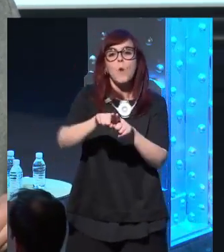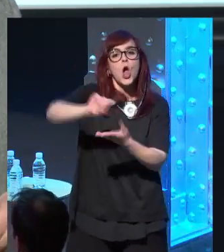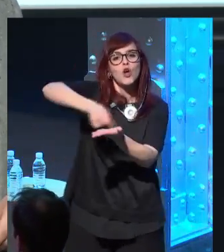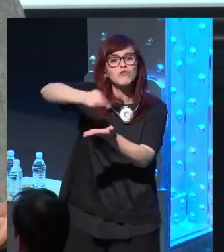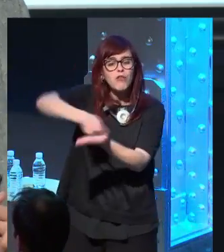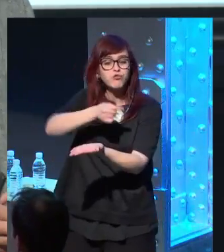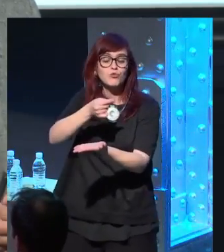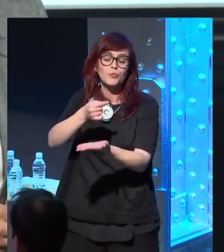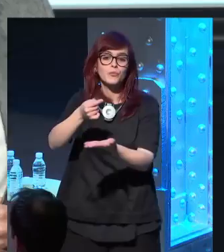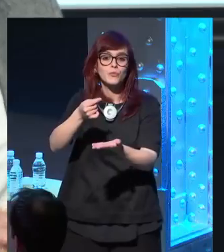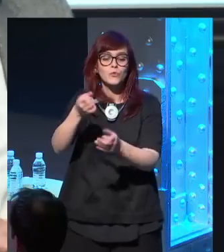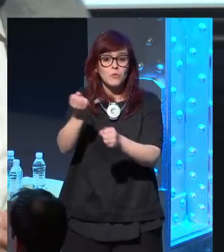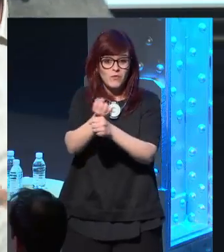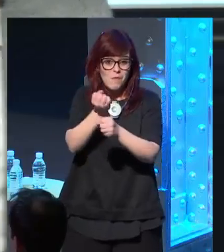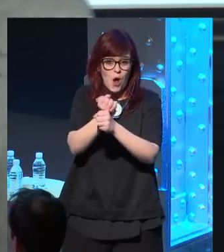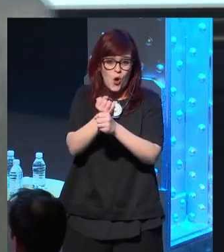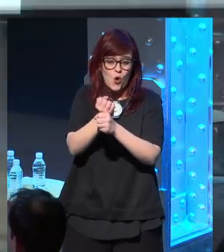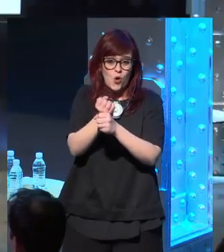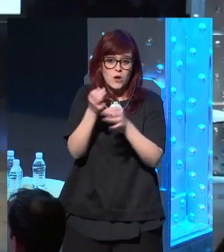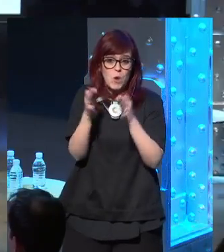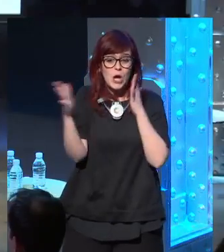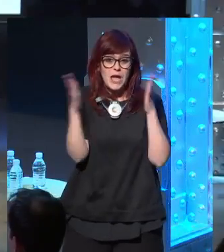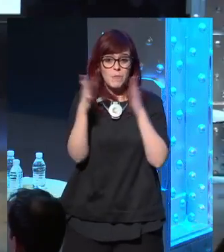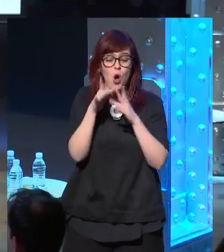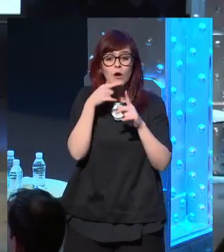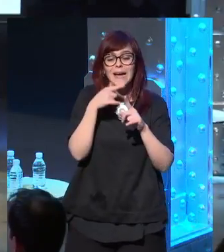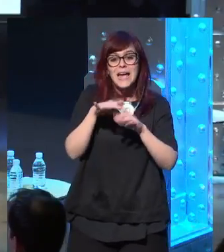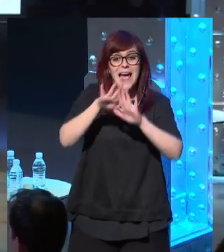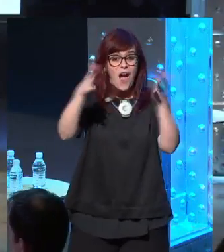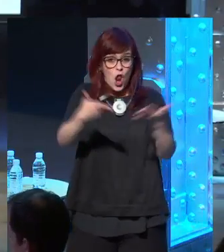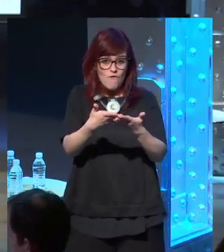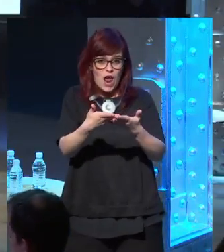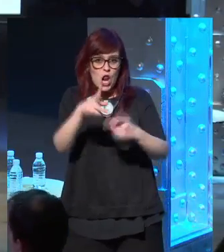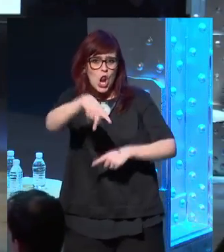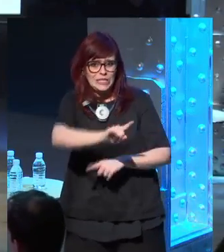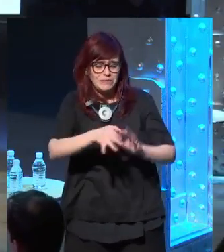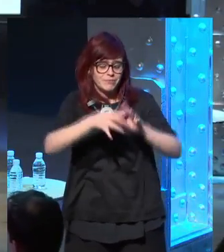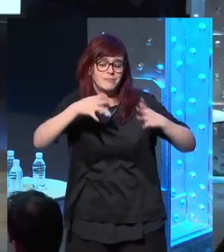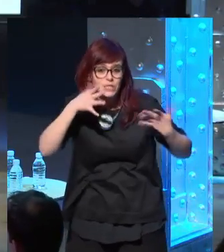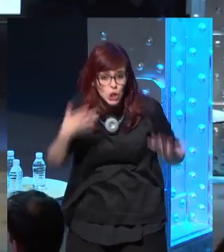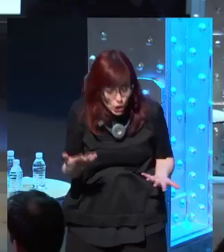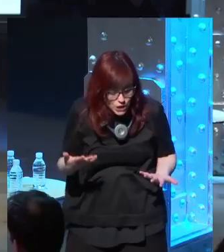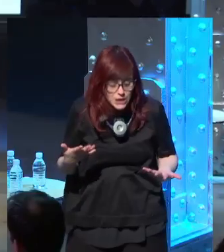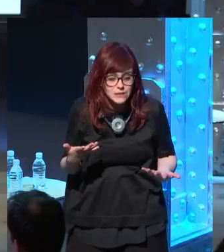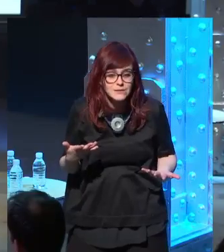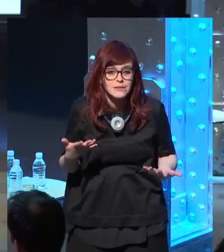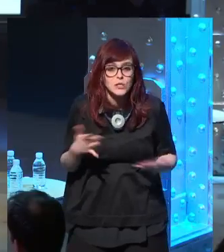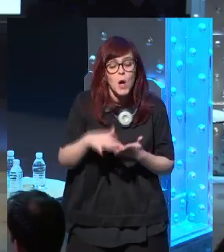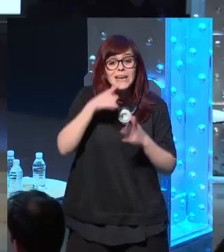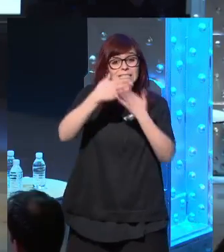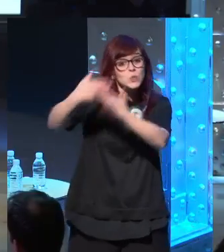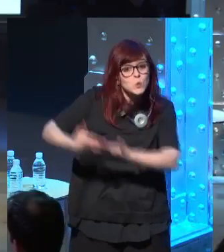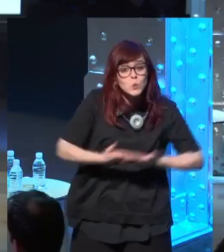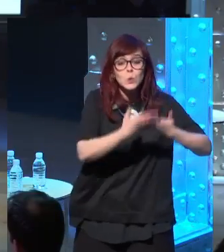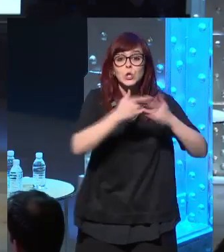among Danish companies as global. But you can also do sort of trustworthiness studies